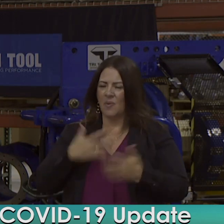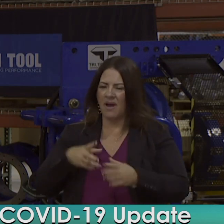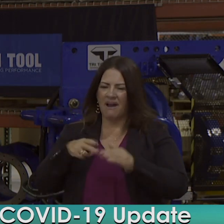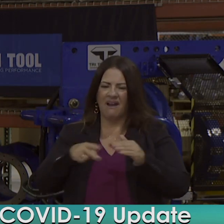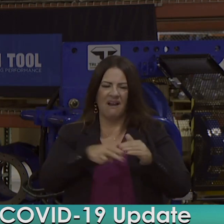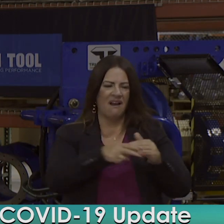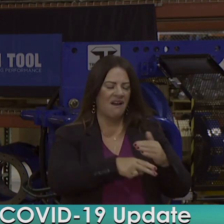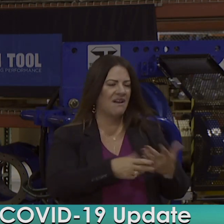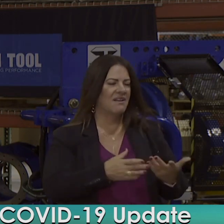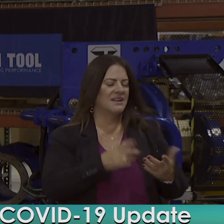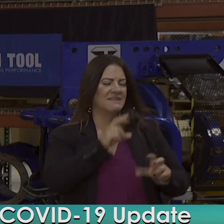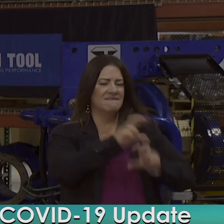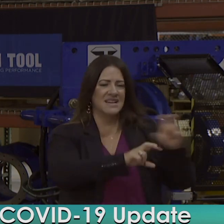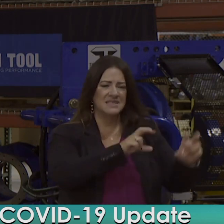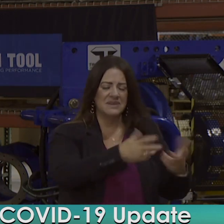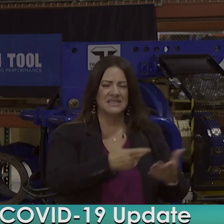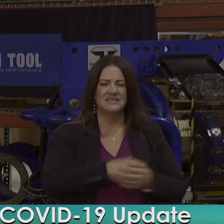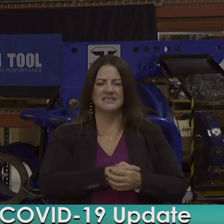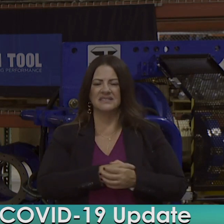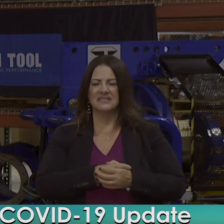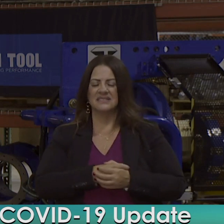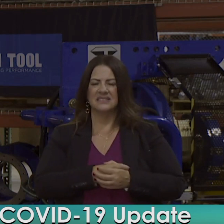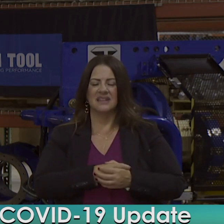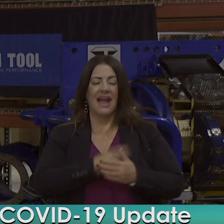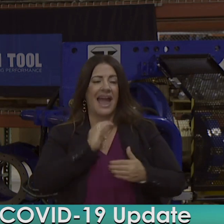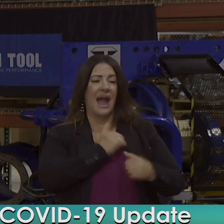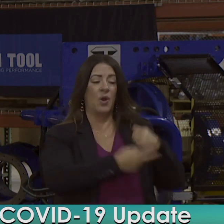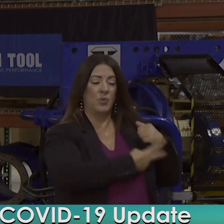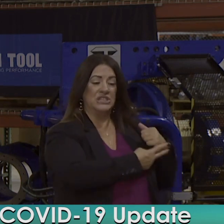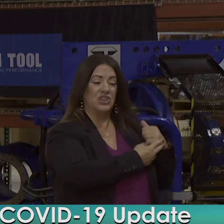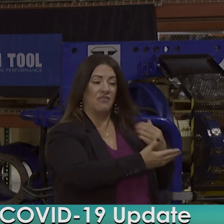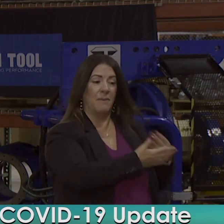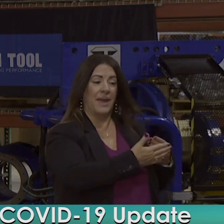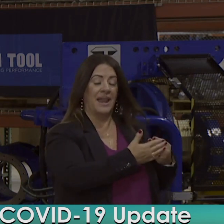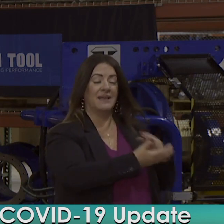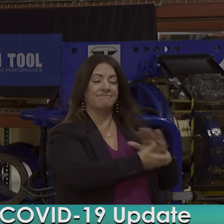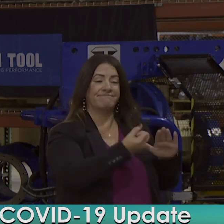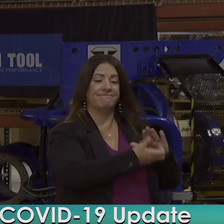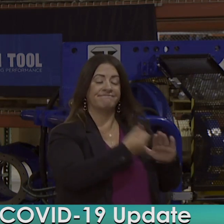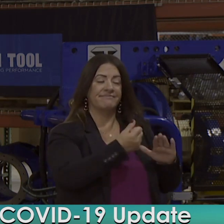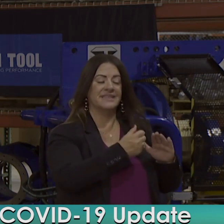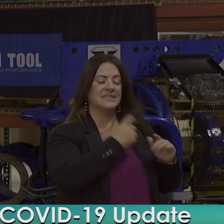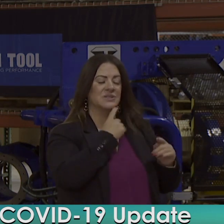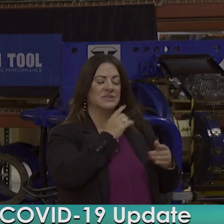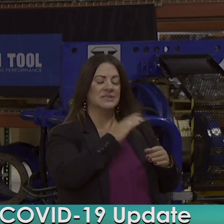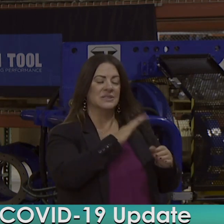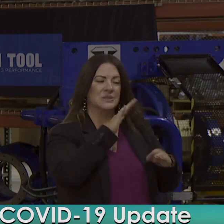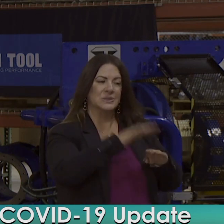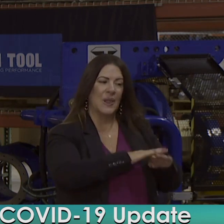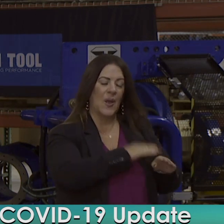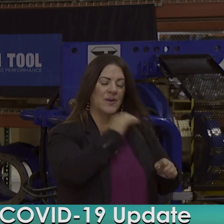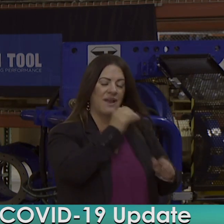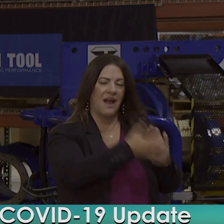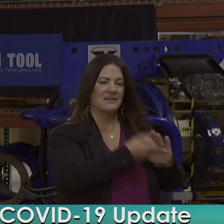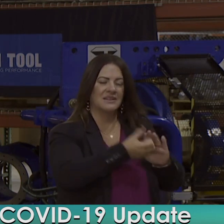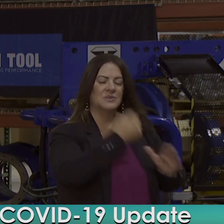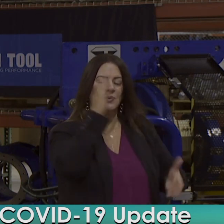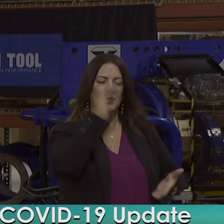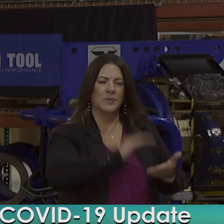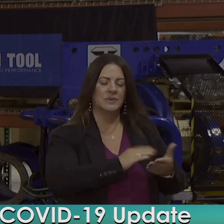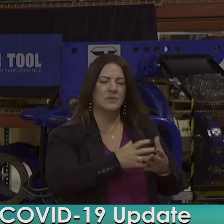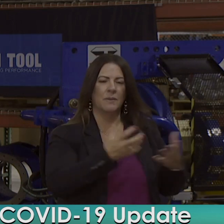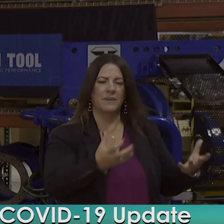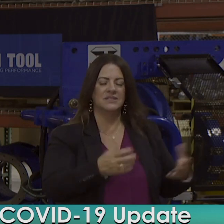greater investments, our ability to draw down our reserves in a responsible way, including our safety net reserves, not just our general